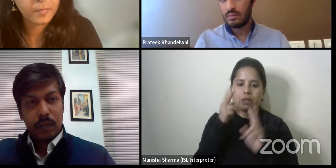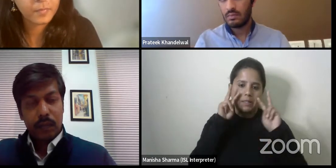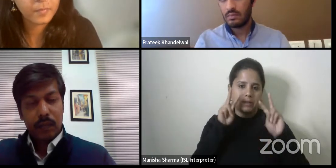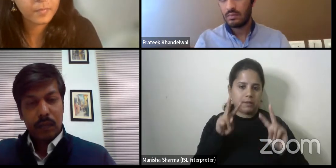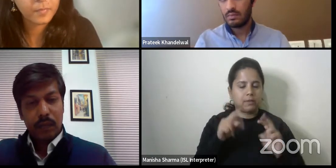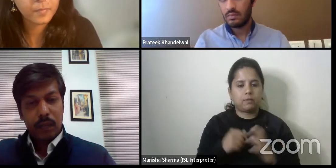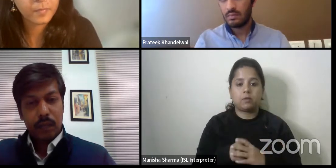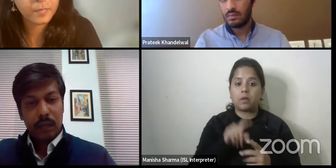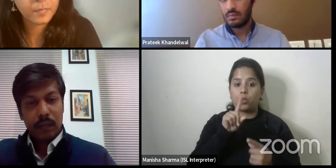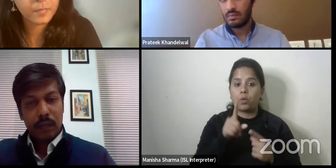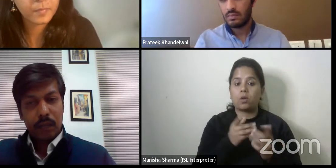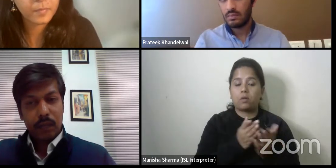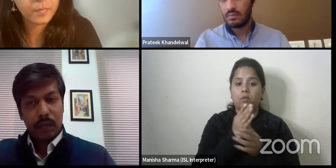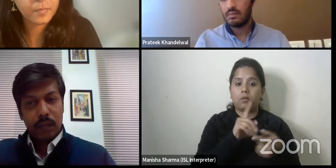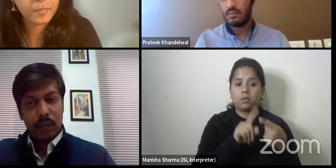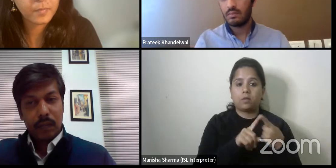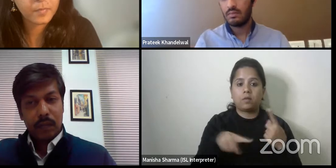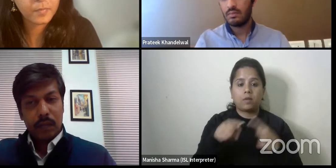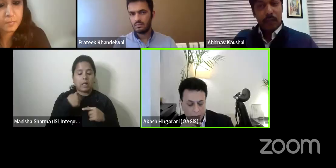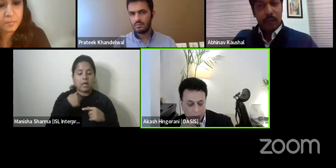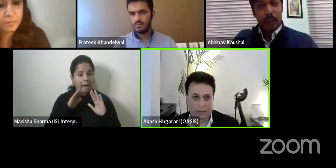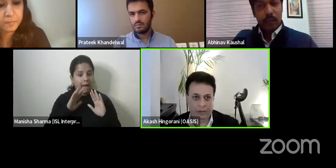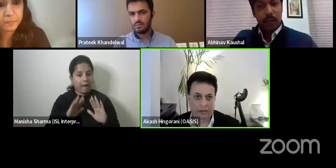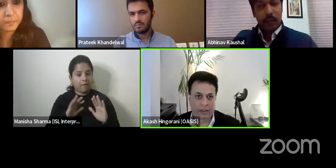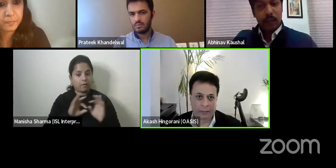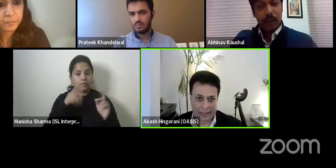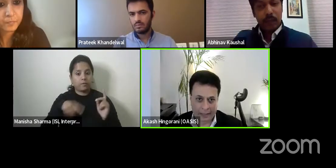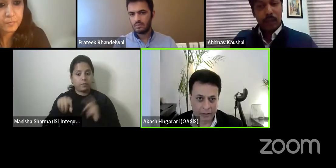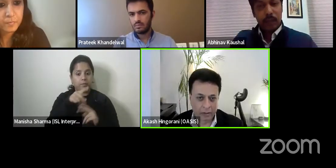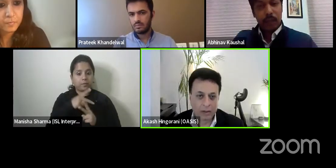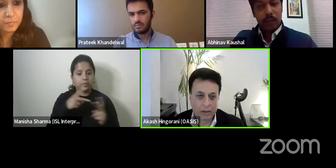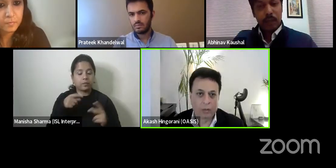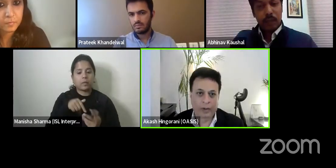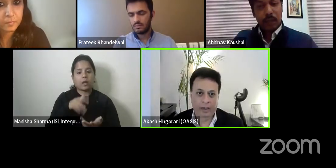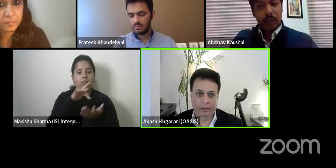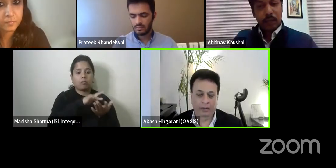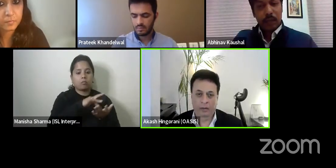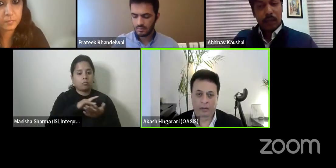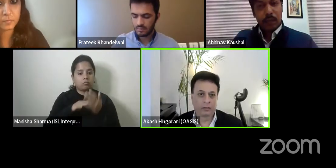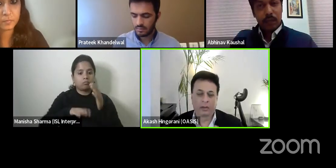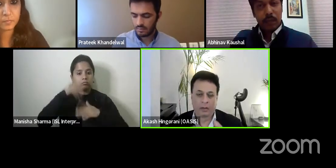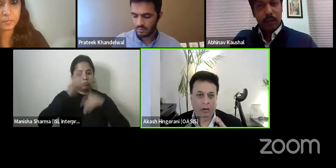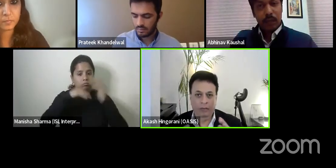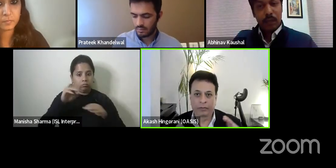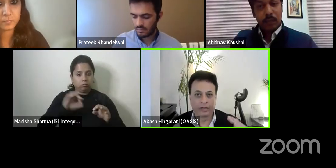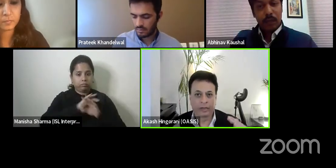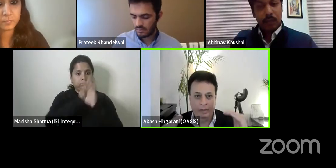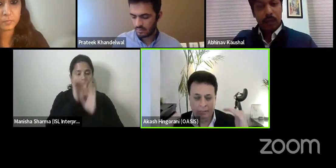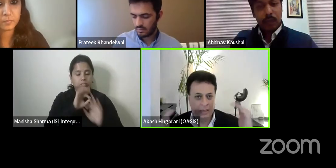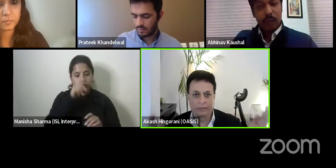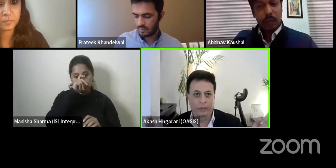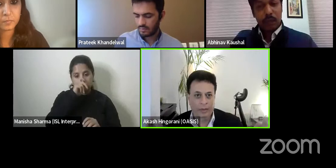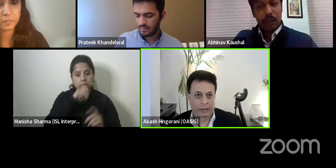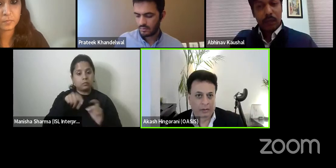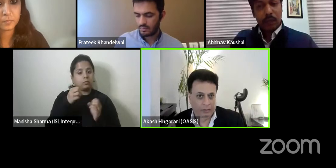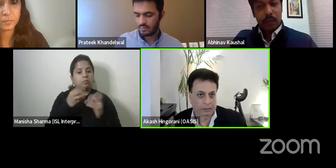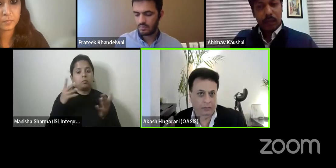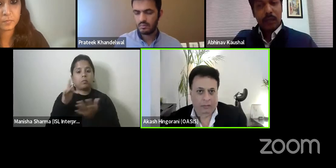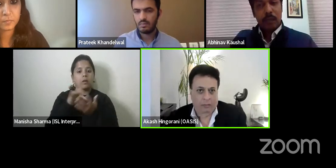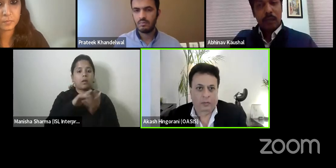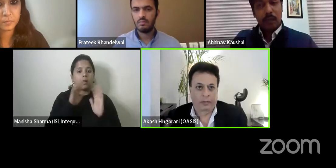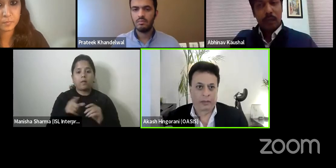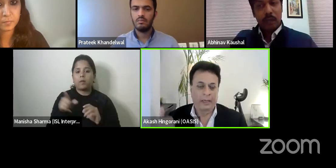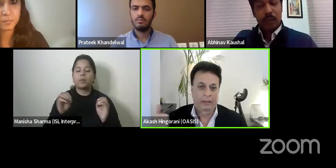having the base in truck in place where um a lot of streets don't even have footprints